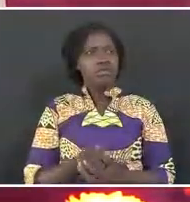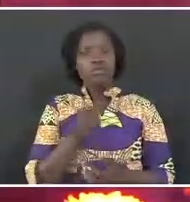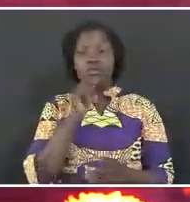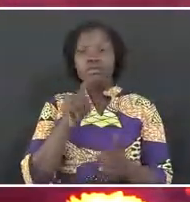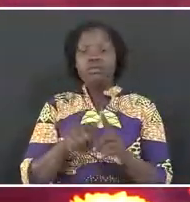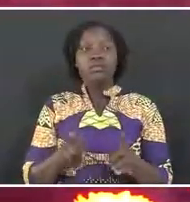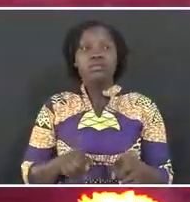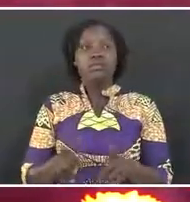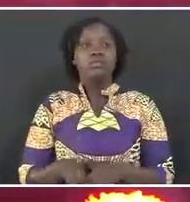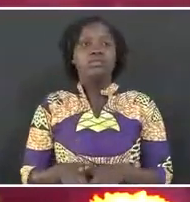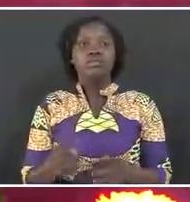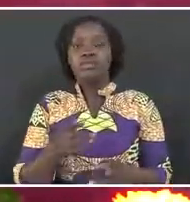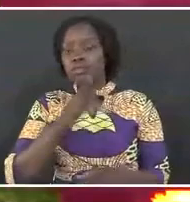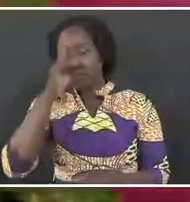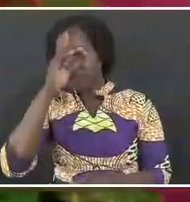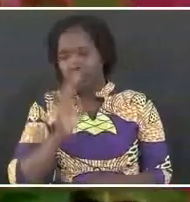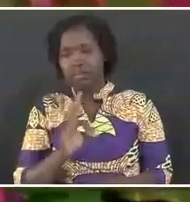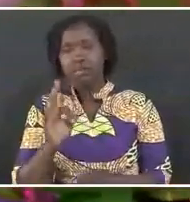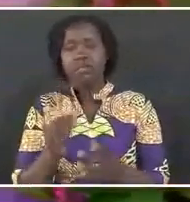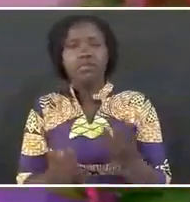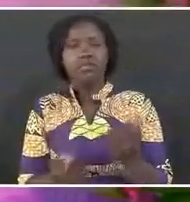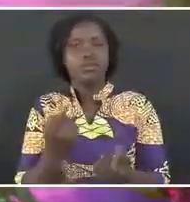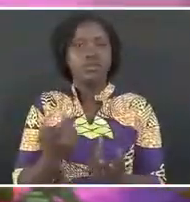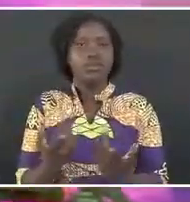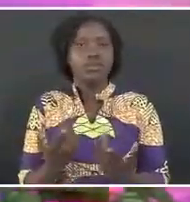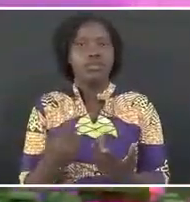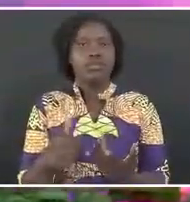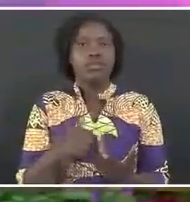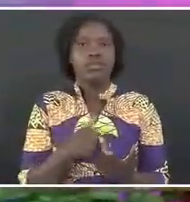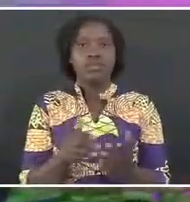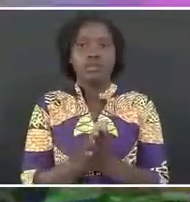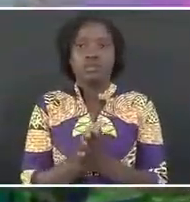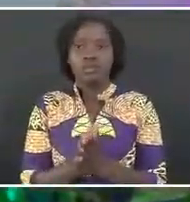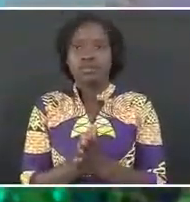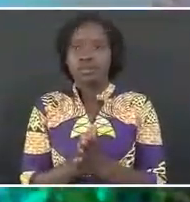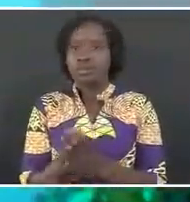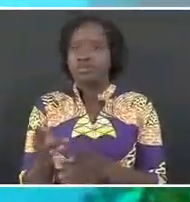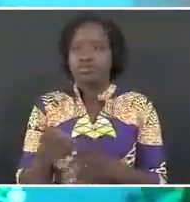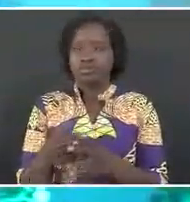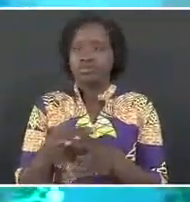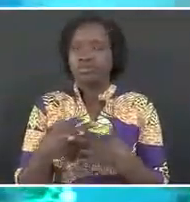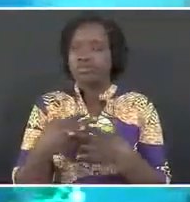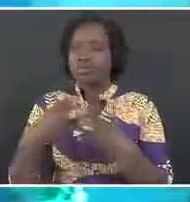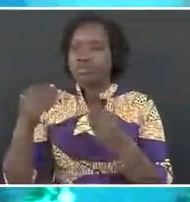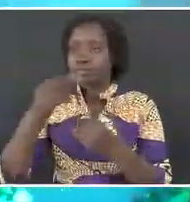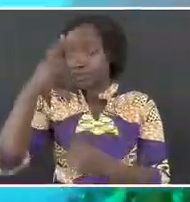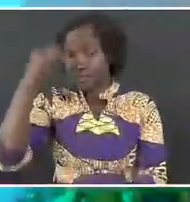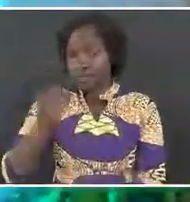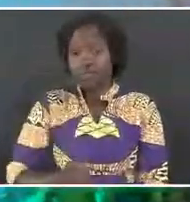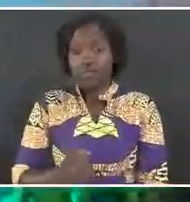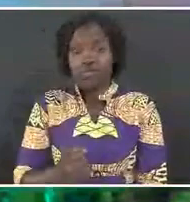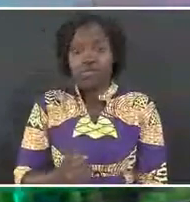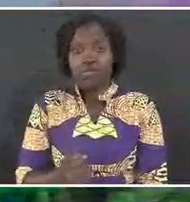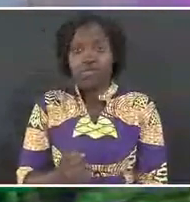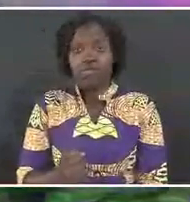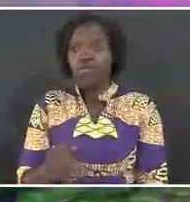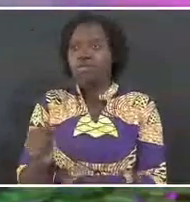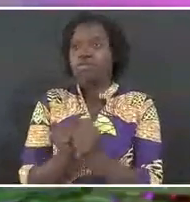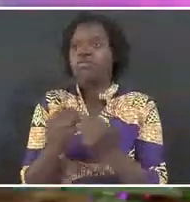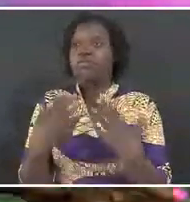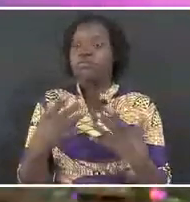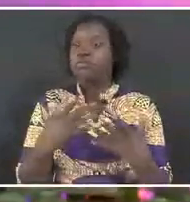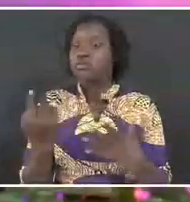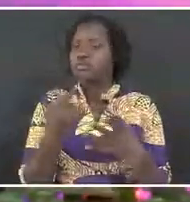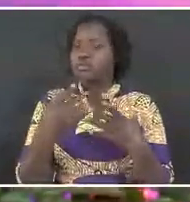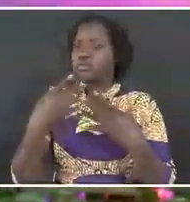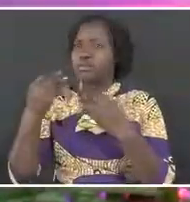Brothers and sisters, this is a serious matter. We ask, who is going to Kajiado? You get 10 people going,